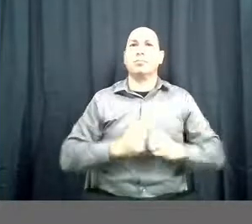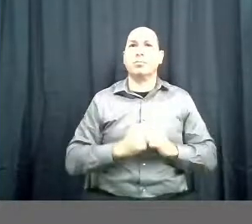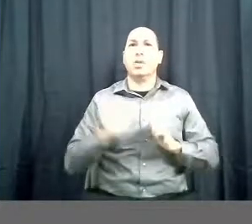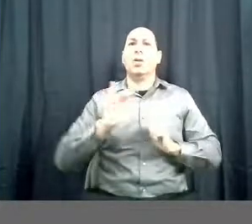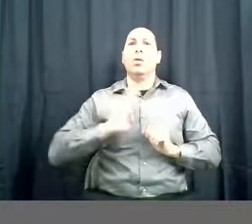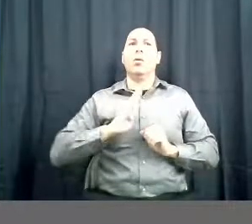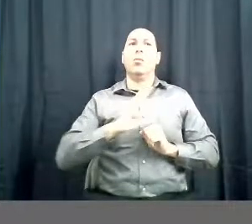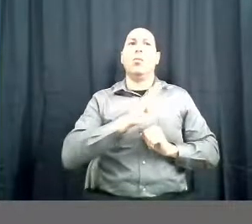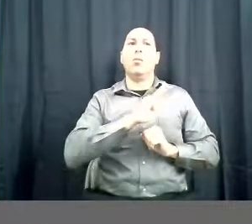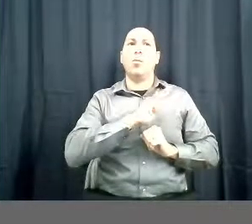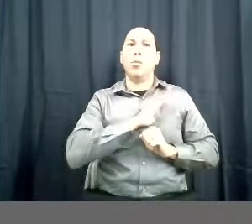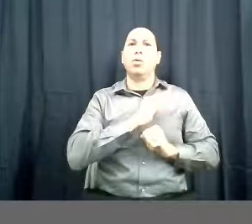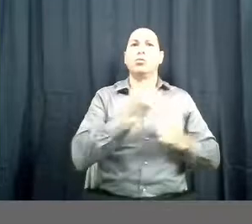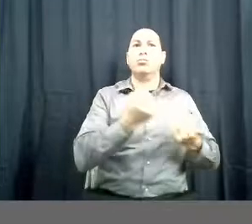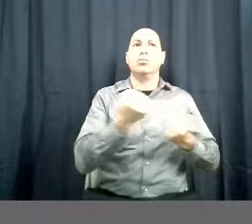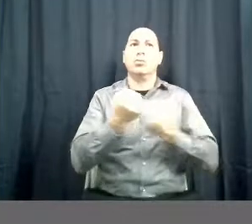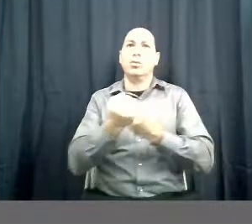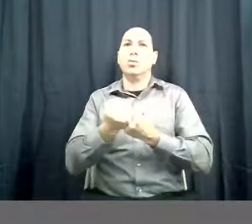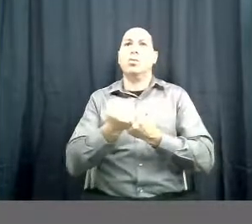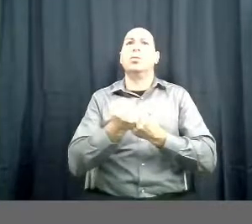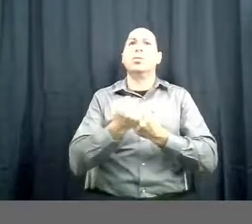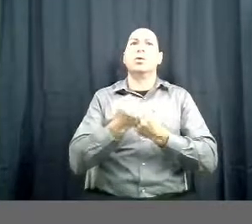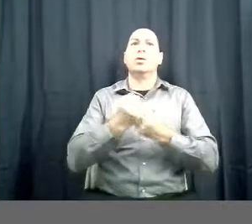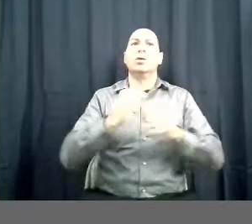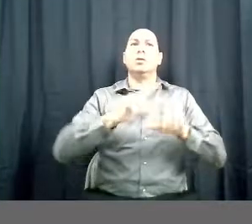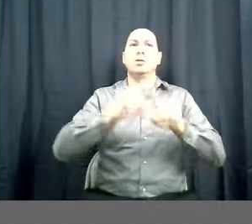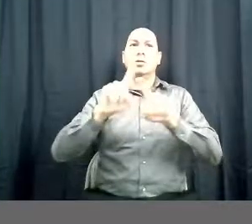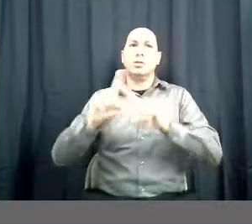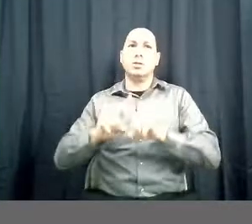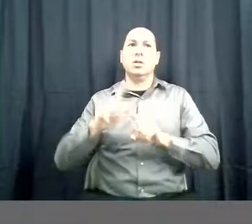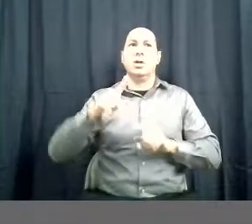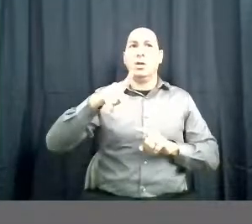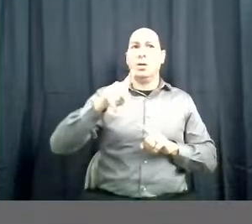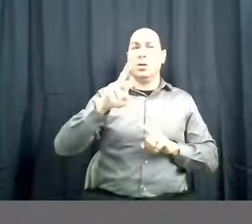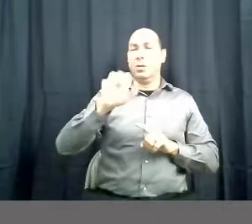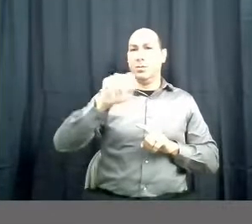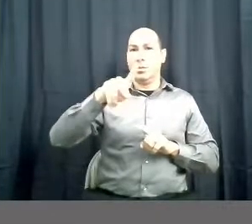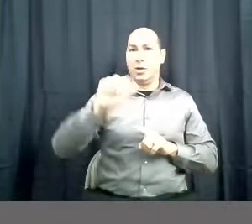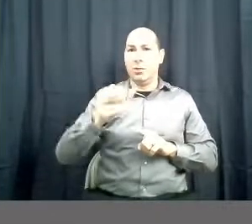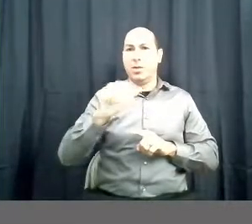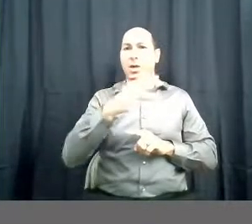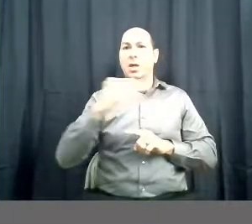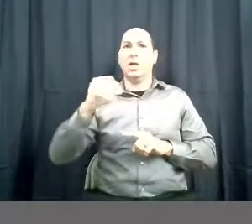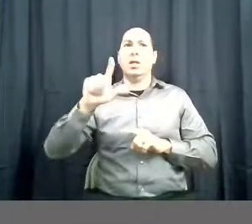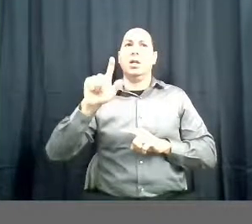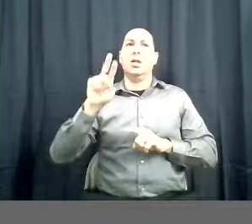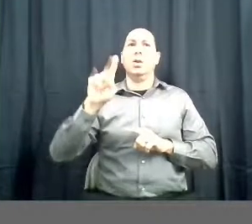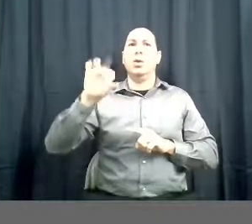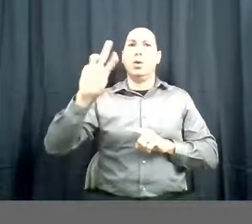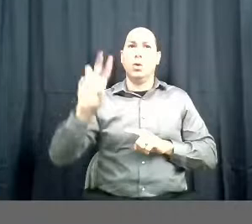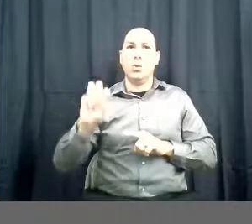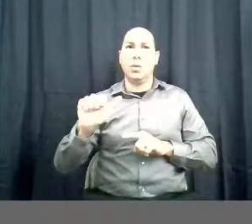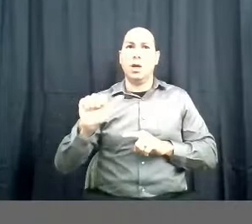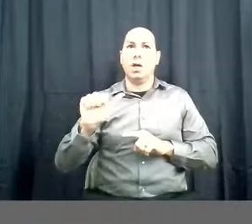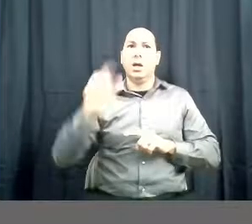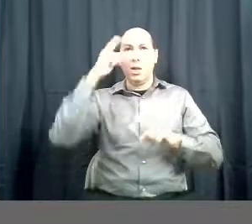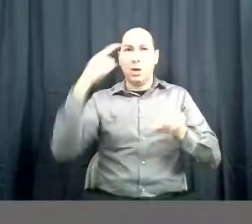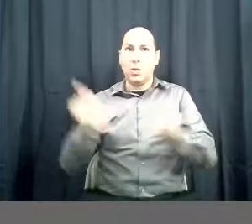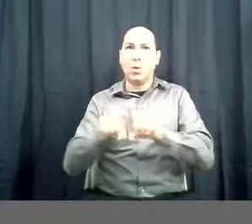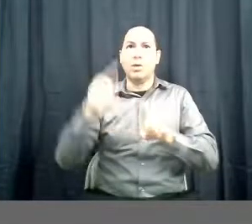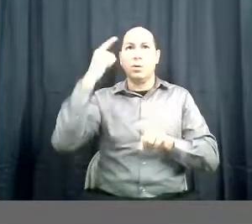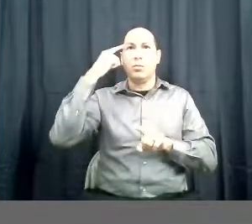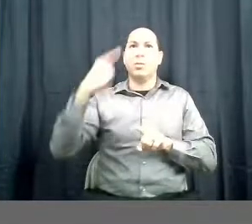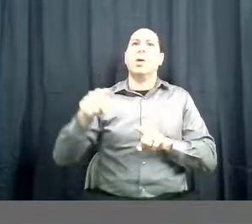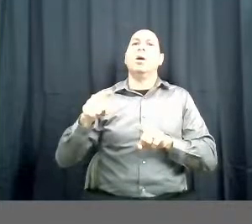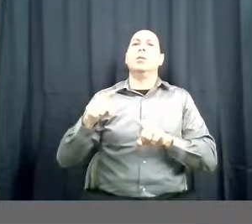into the LUMA agreement, setting the framework for transformation of Puerto Rico's electricity grid into a modern and efficient system.